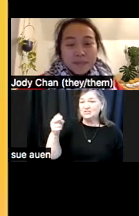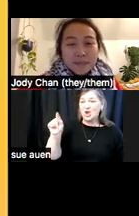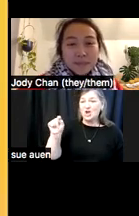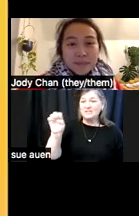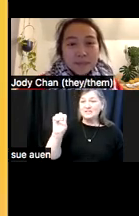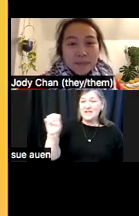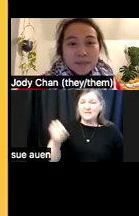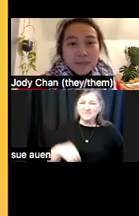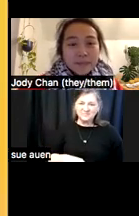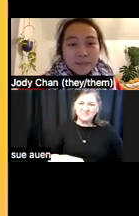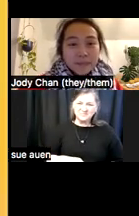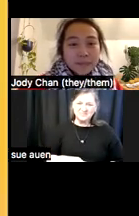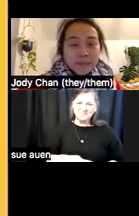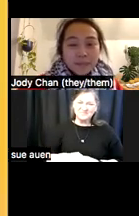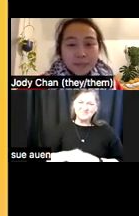Thank you so much, Jody.